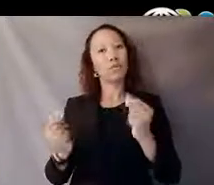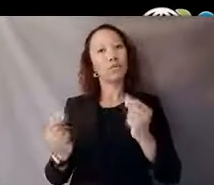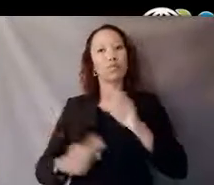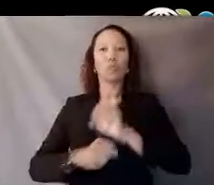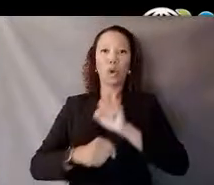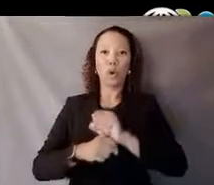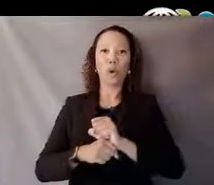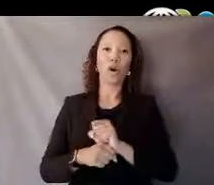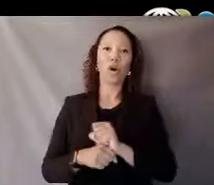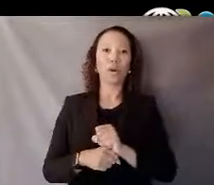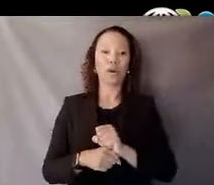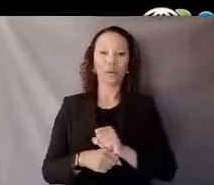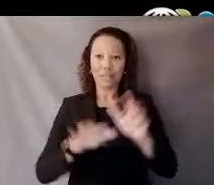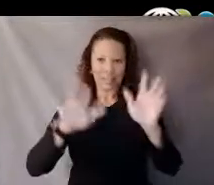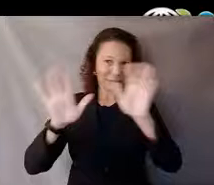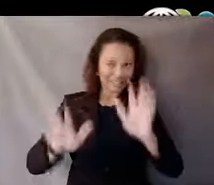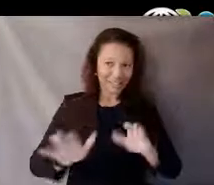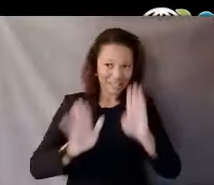check your backgrounds,